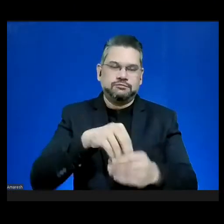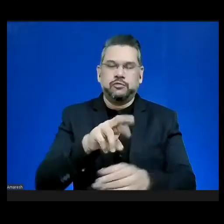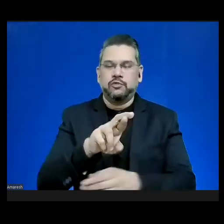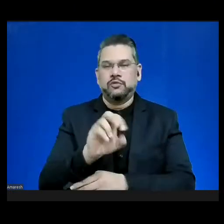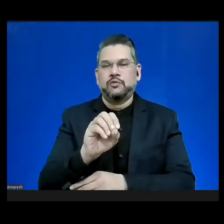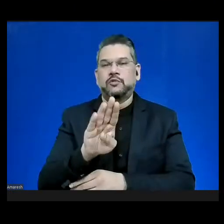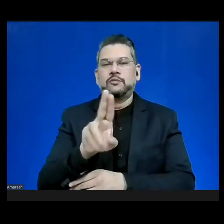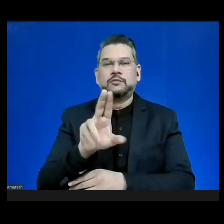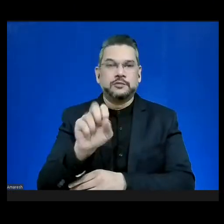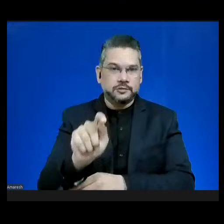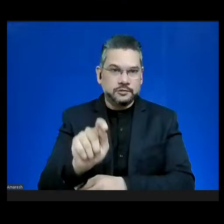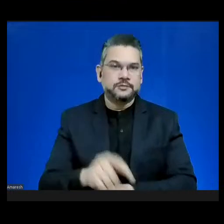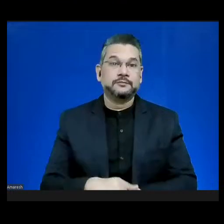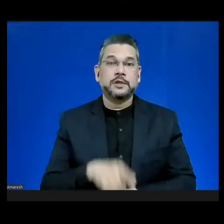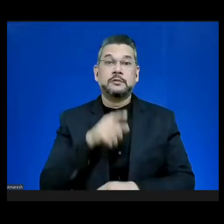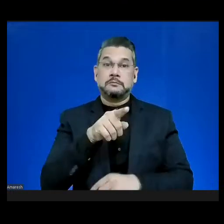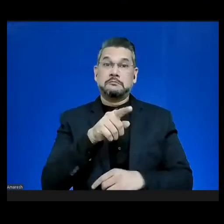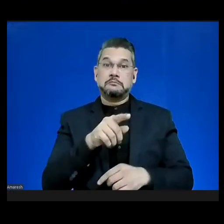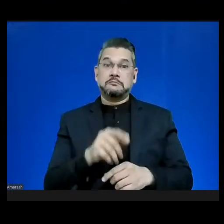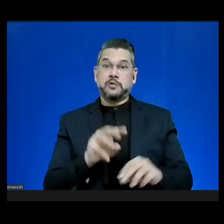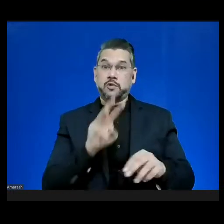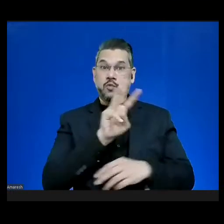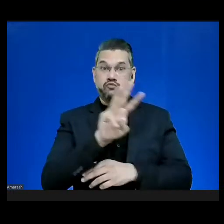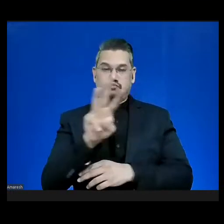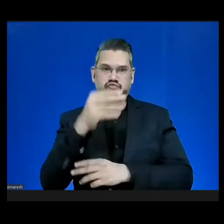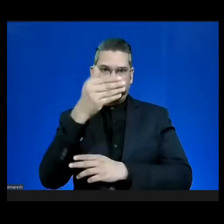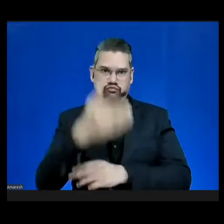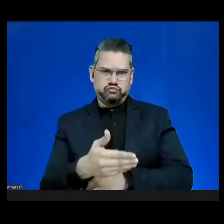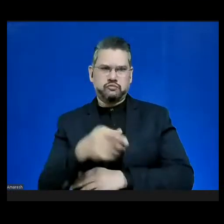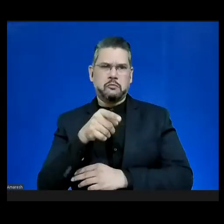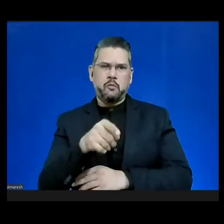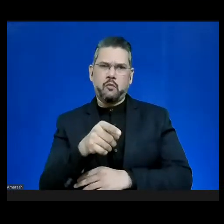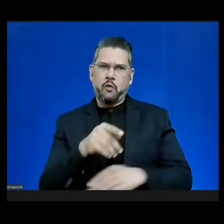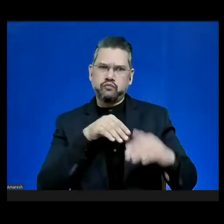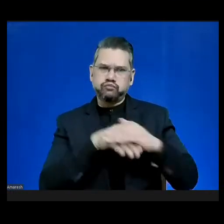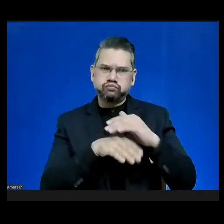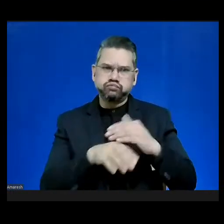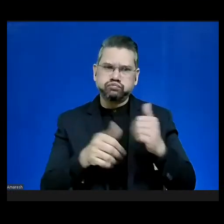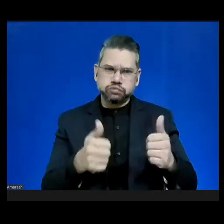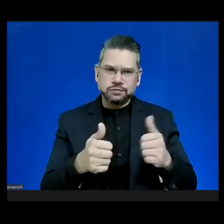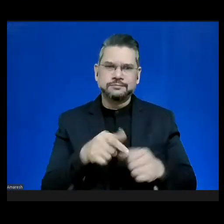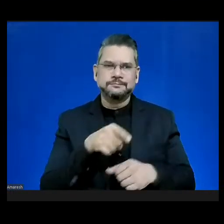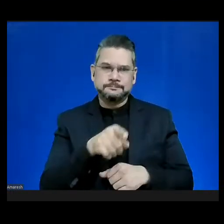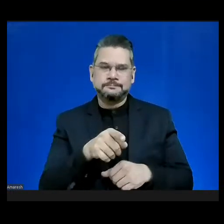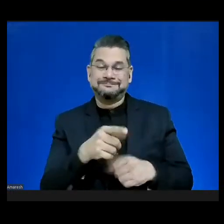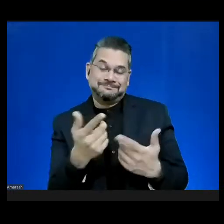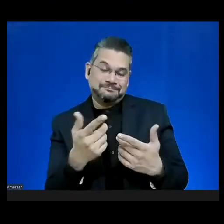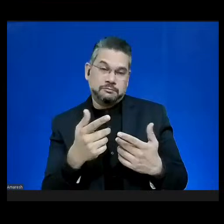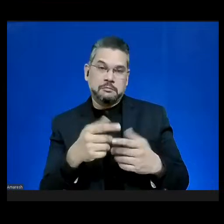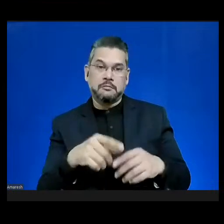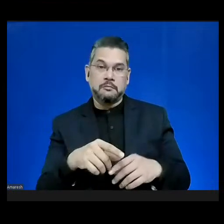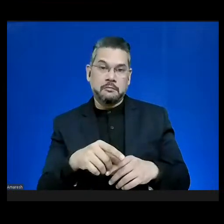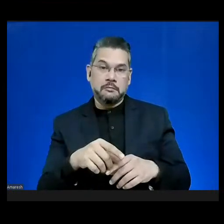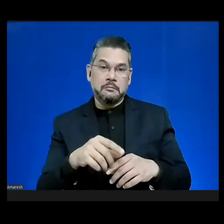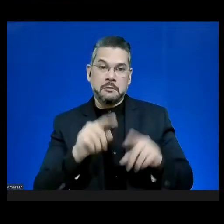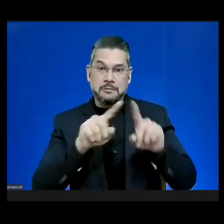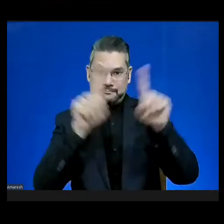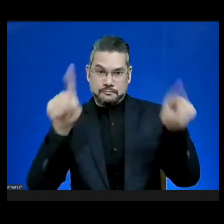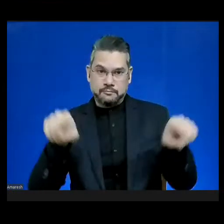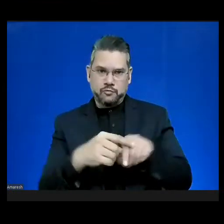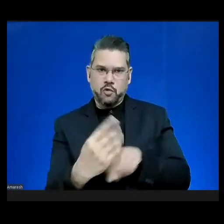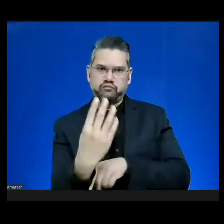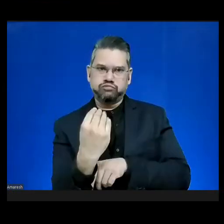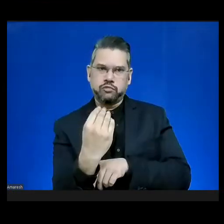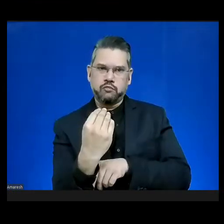features of an accessible website. So screen reader usable. Any text that you have should be able to be readable